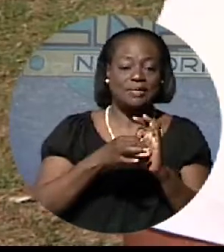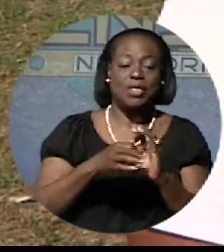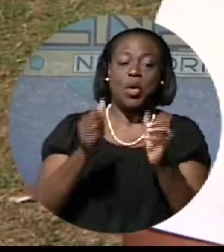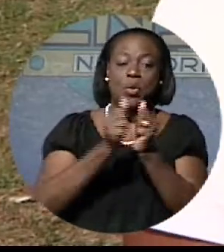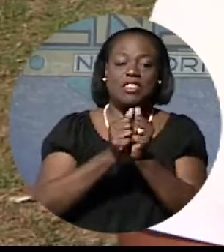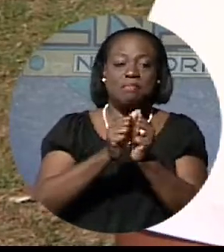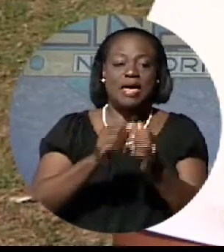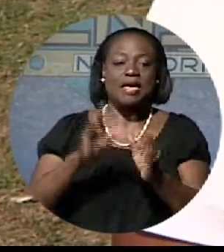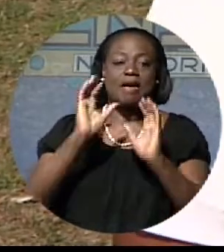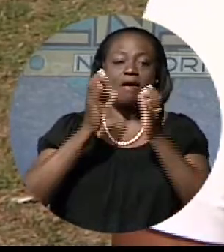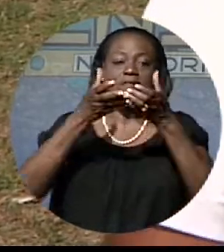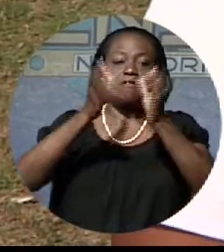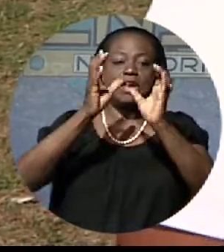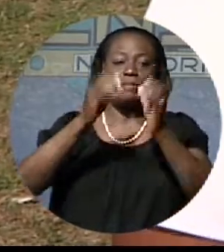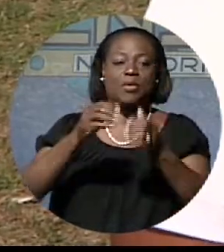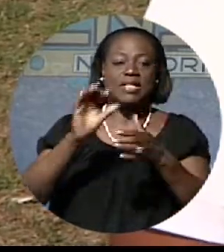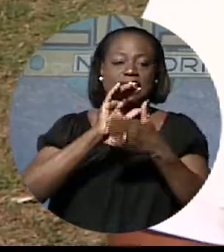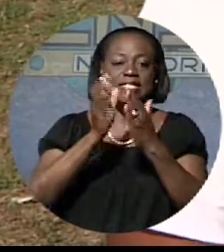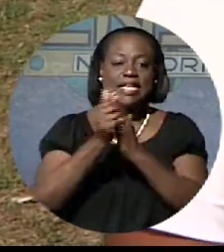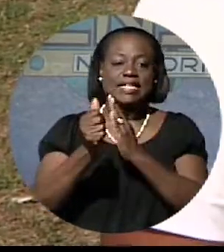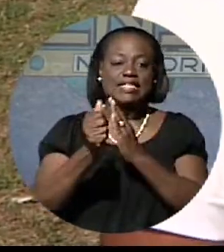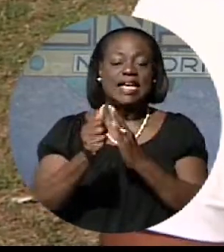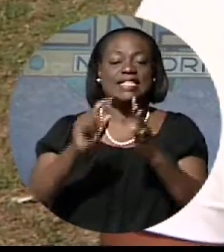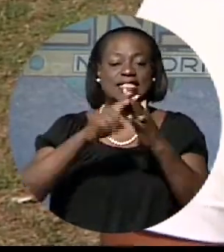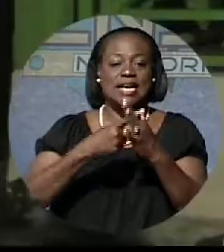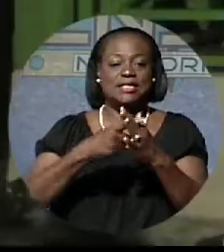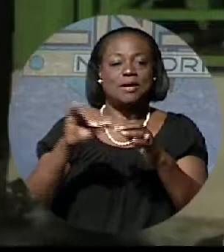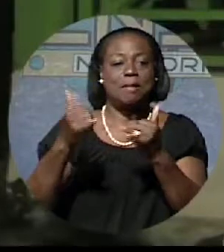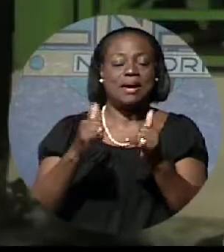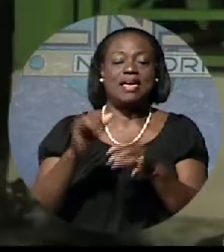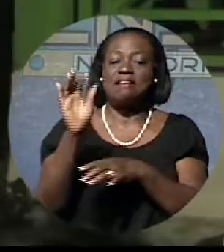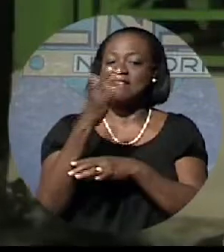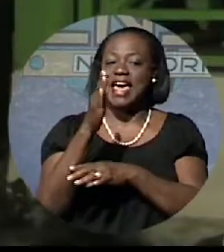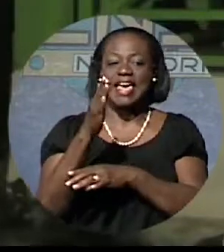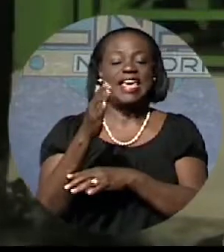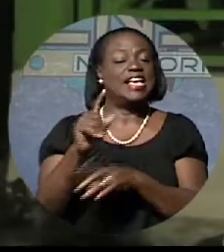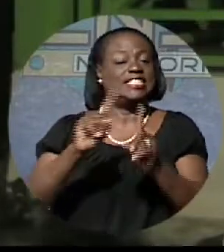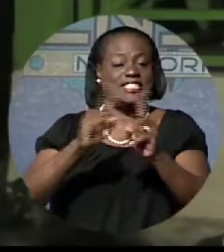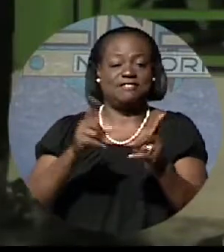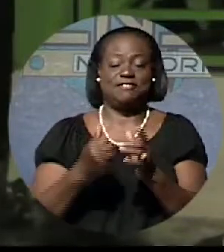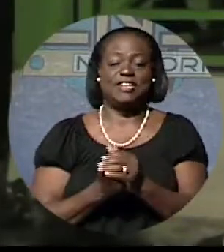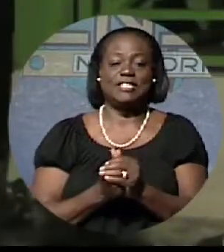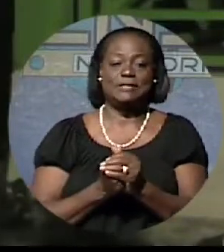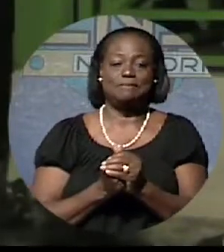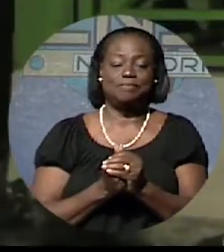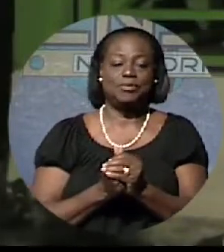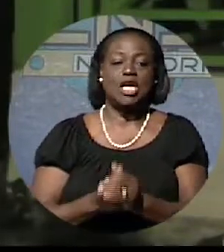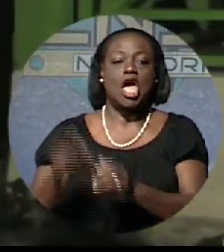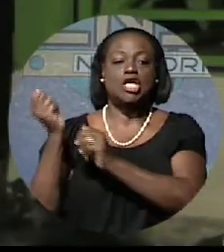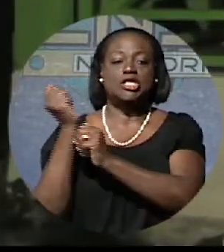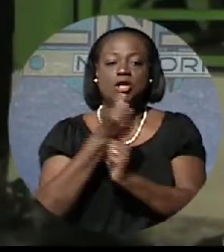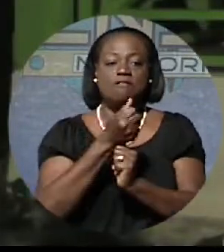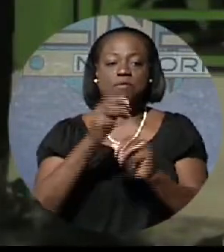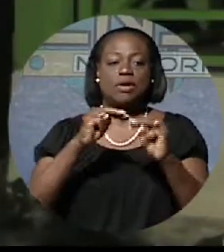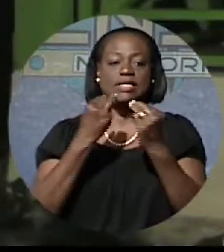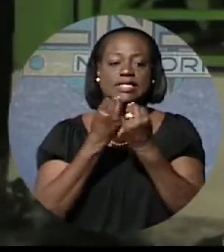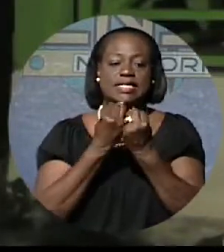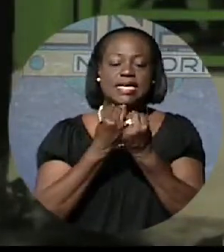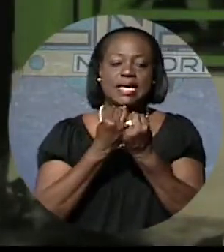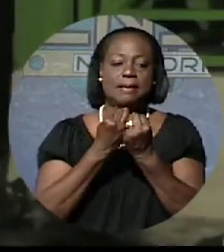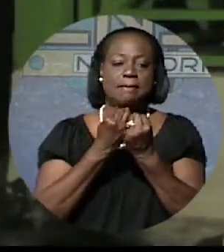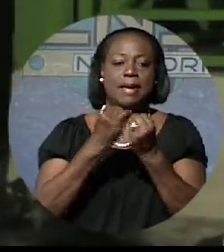and decided to play flag, and I've just been enjoying it. Something different. Switching to softball, according to men's national softball team manager